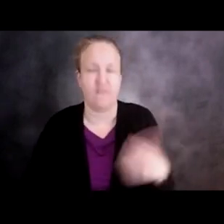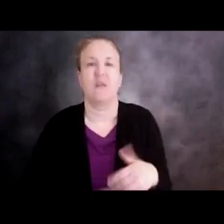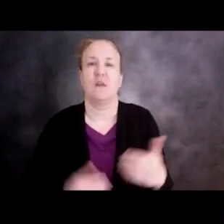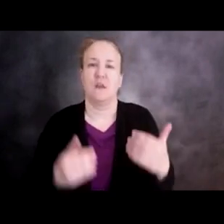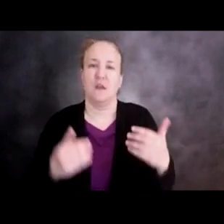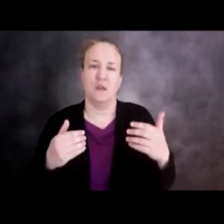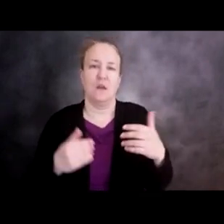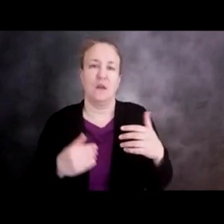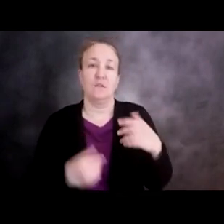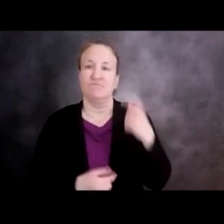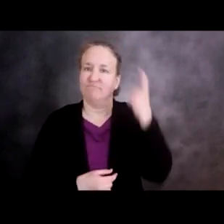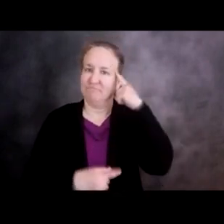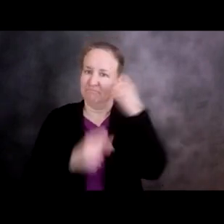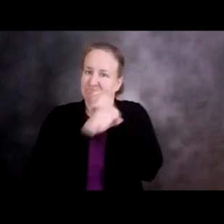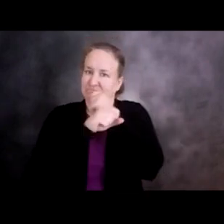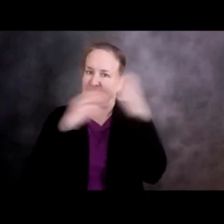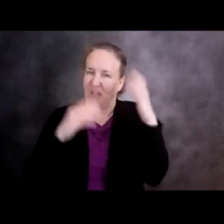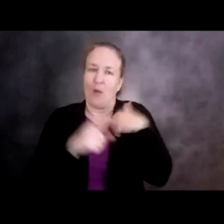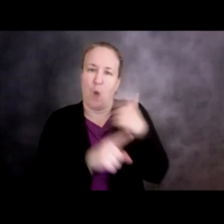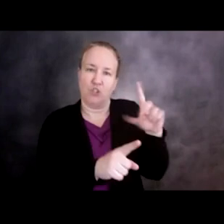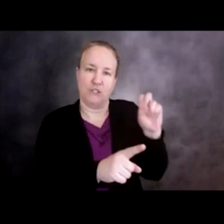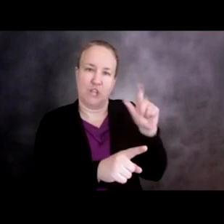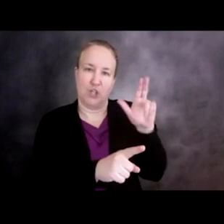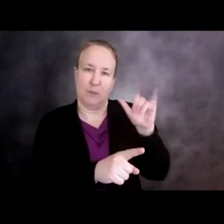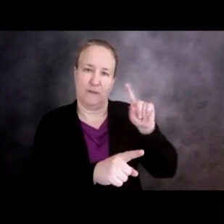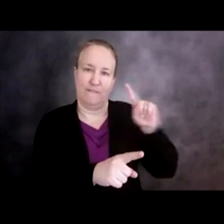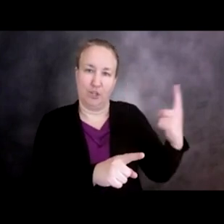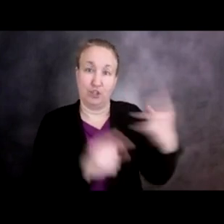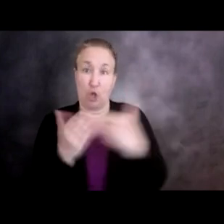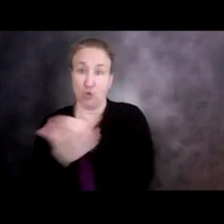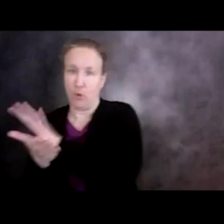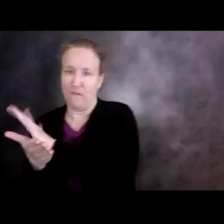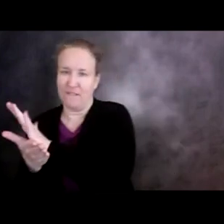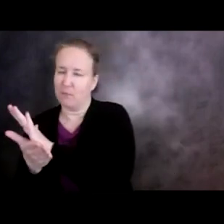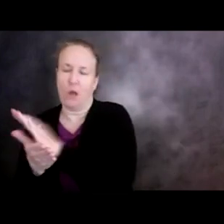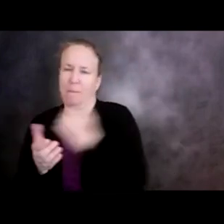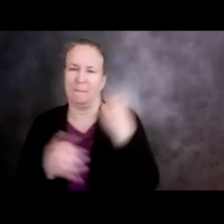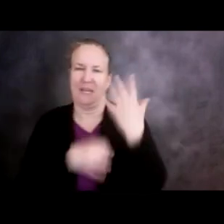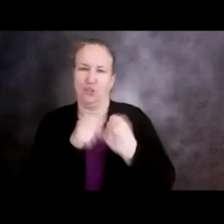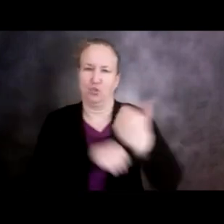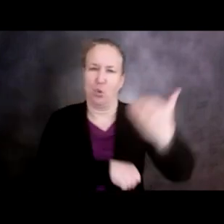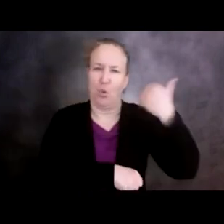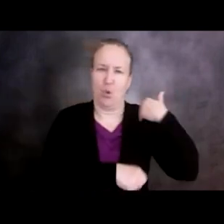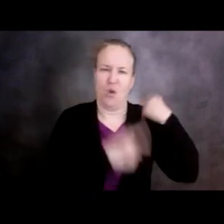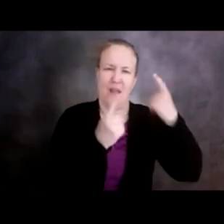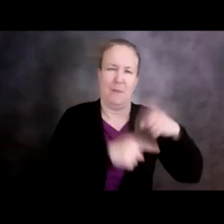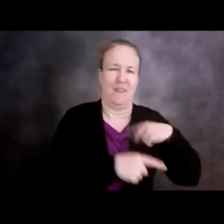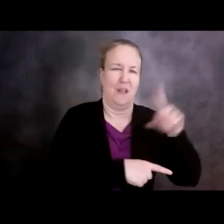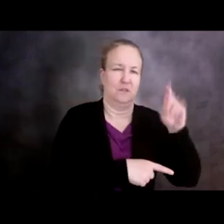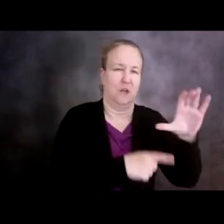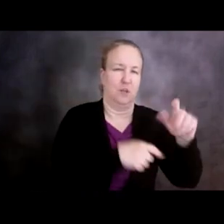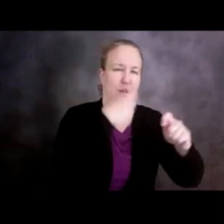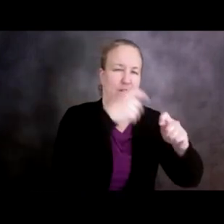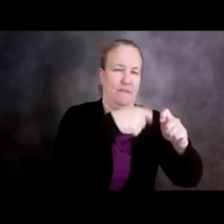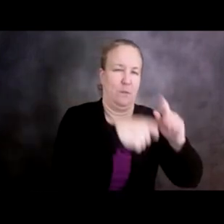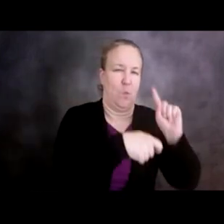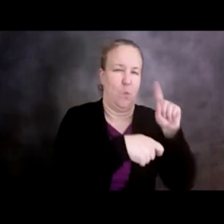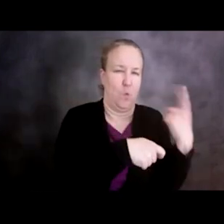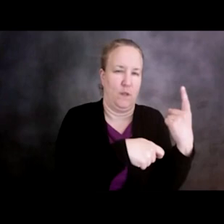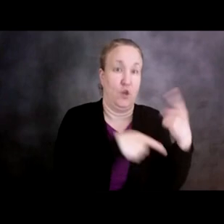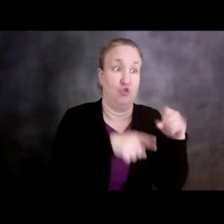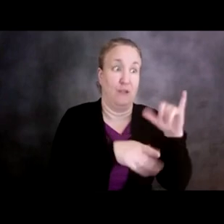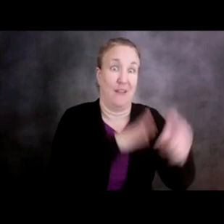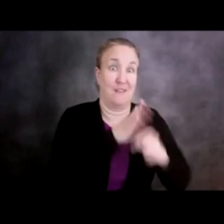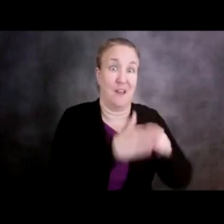my head after I'd watched the documentary, not the new film, but this was many years ago where there was just a documentary. But I grew up during that